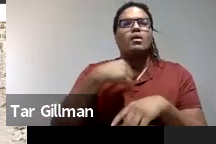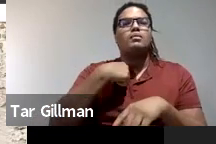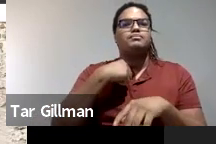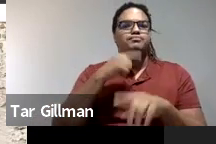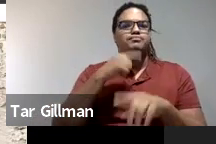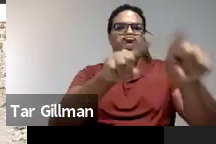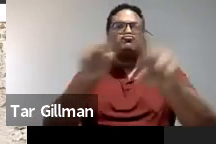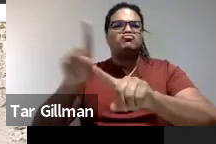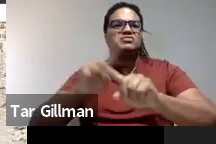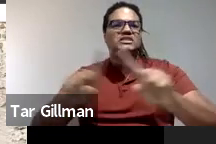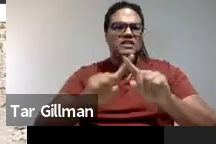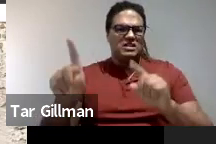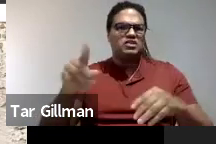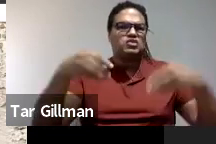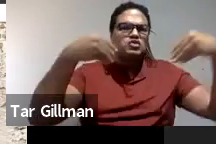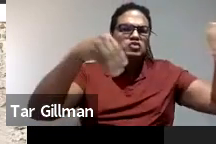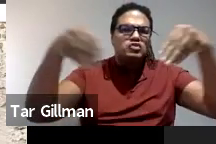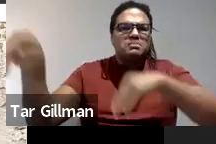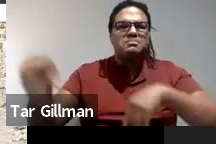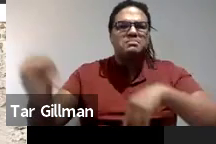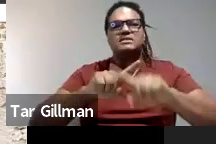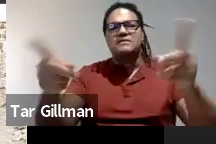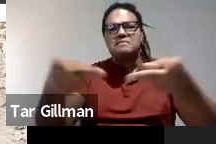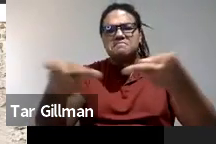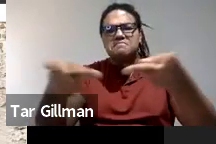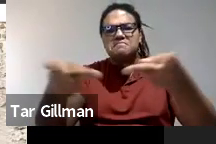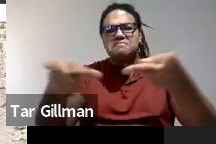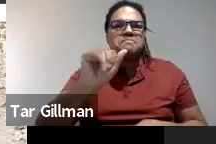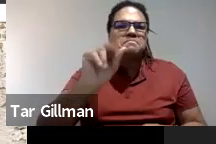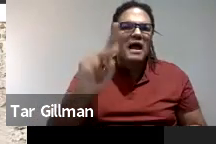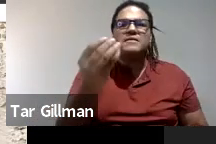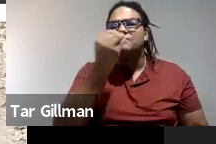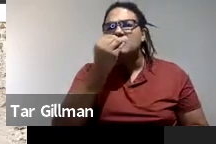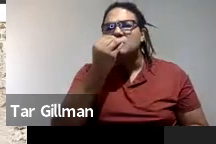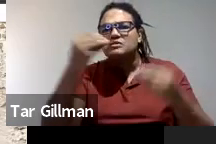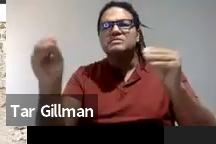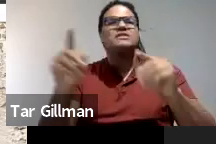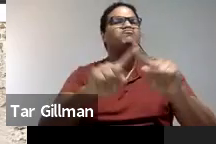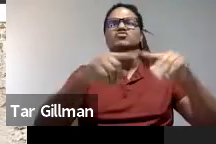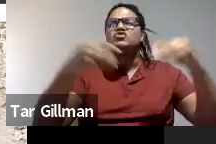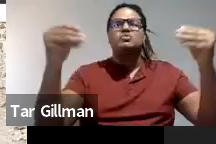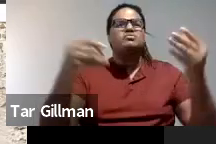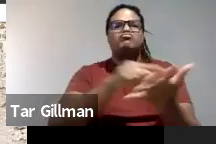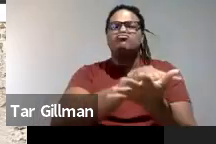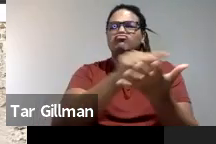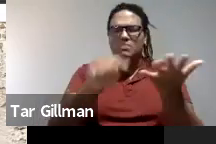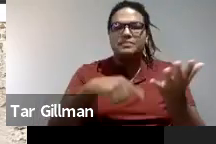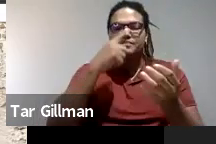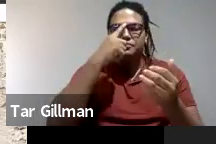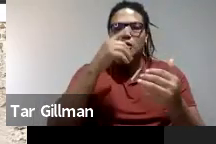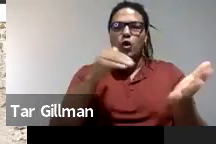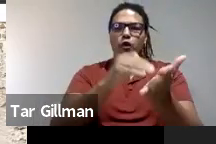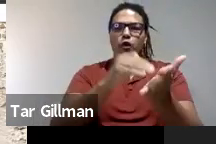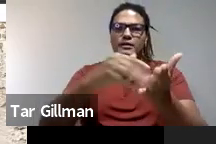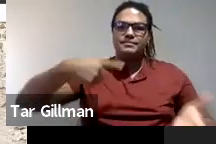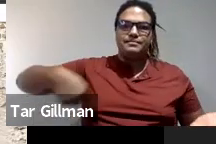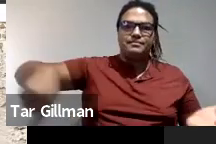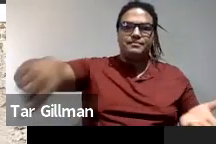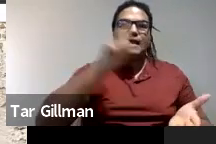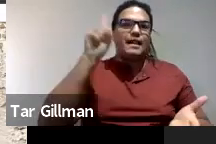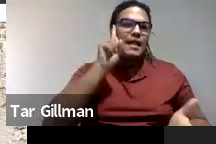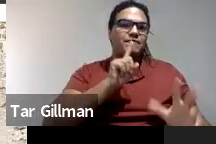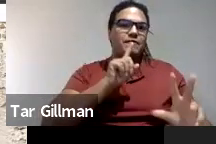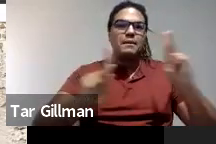I would like to share my personal story. I go to different stores, different venues, banks, shopping,